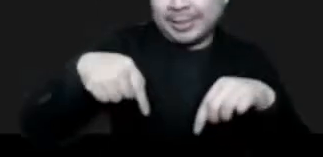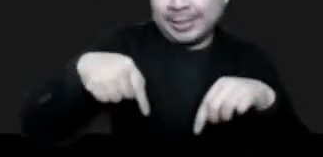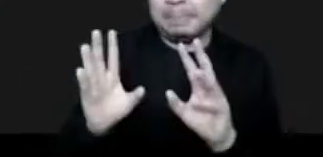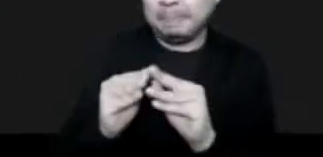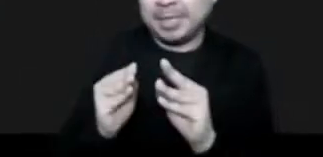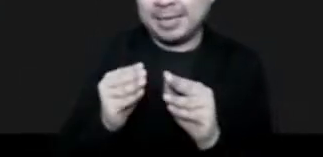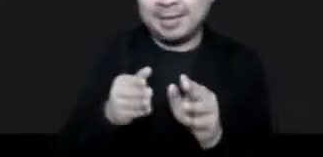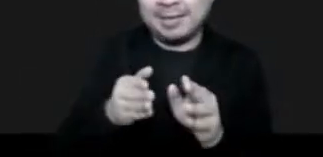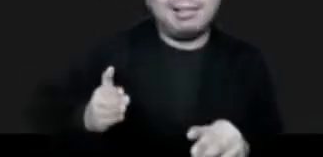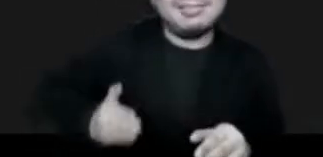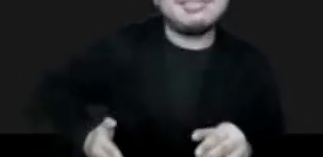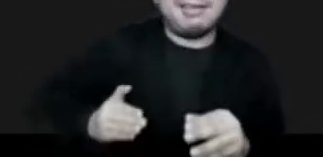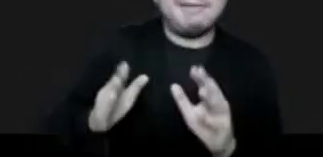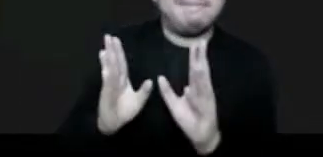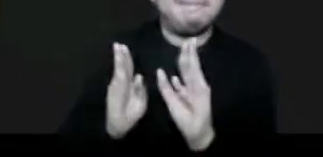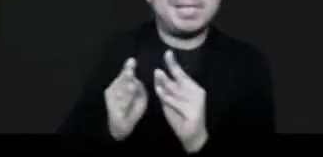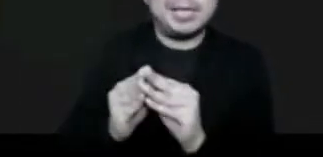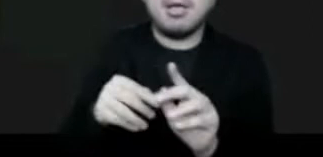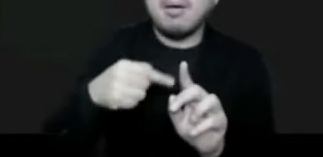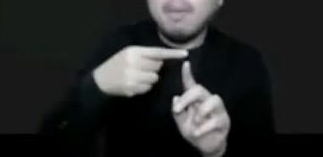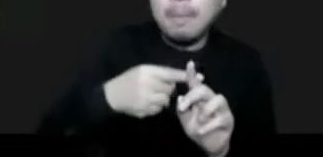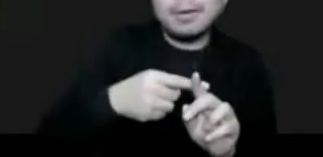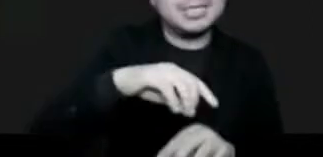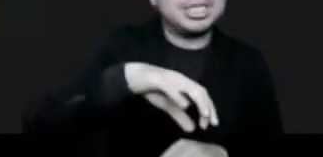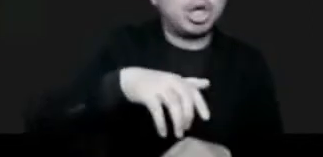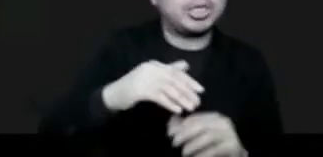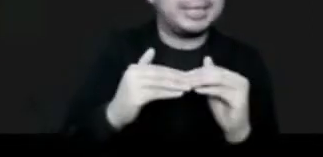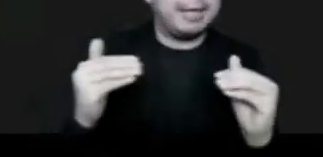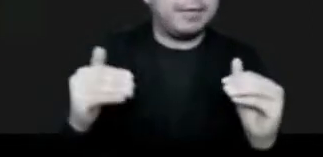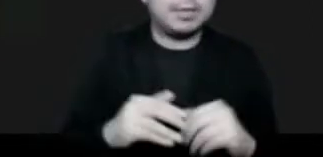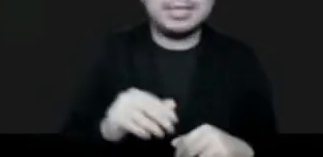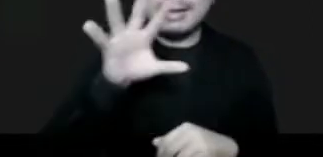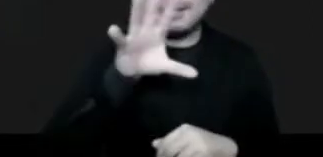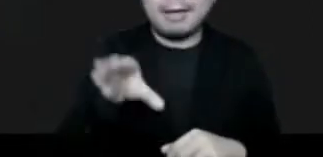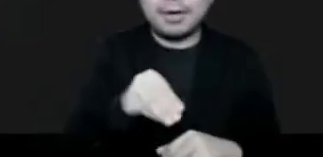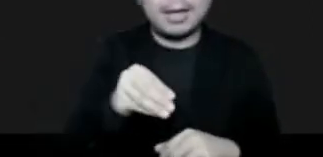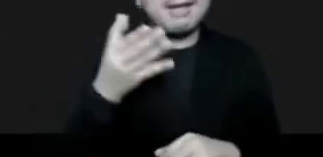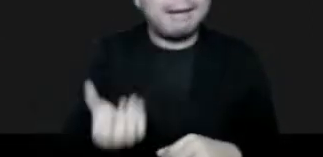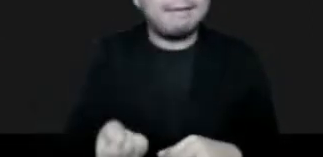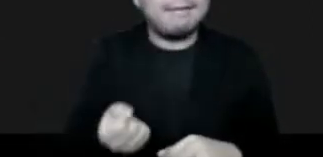at country level. In Africa, we have 3 countries in target,